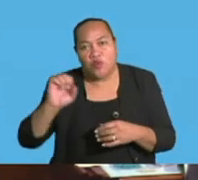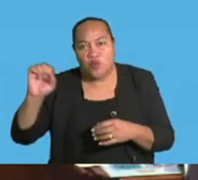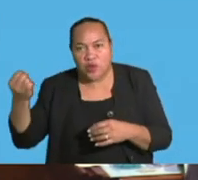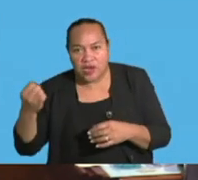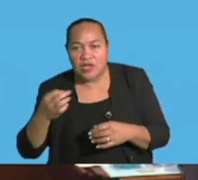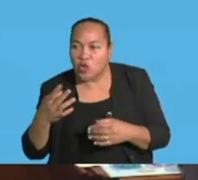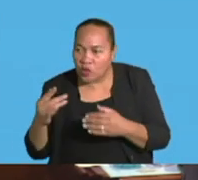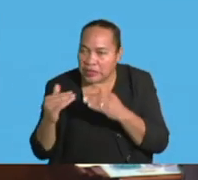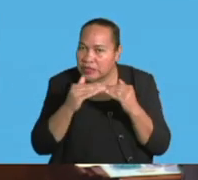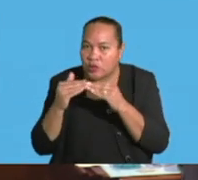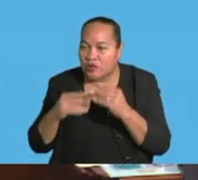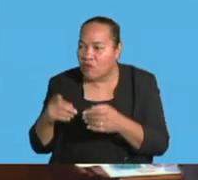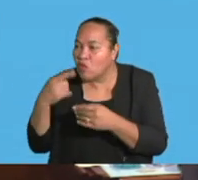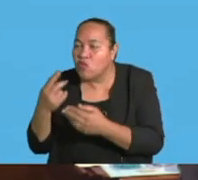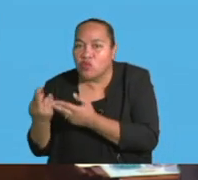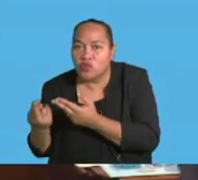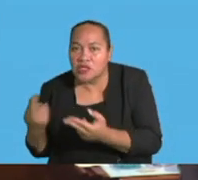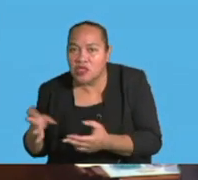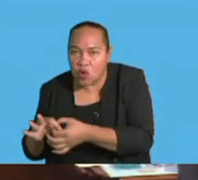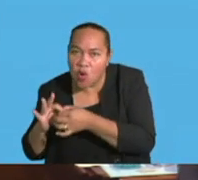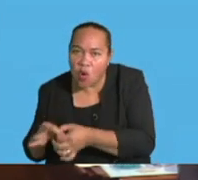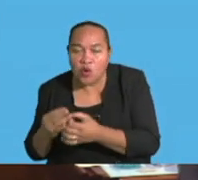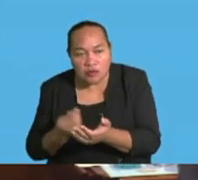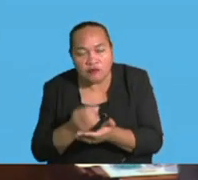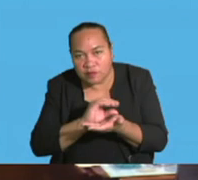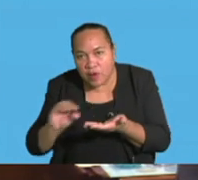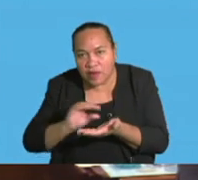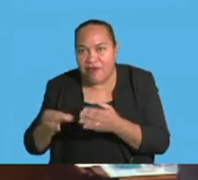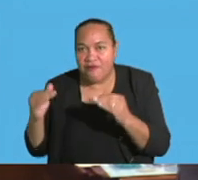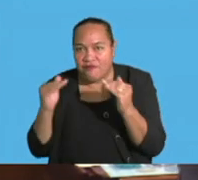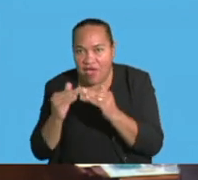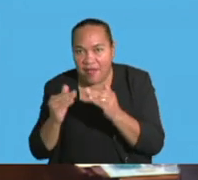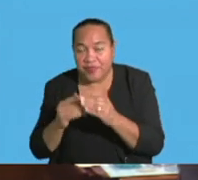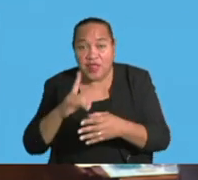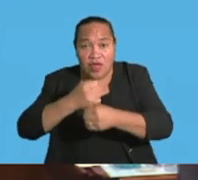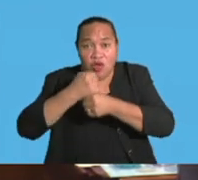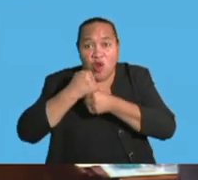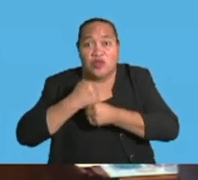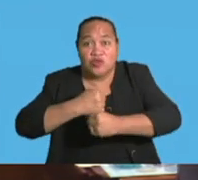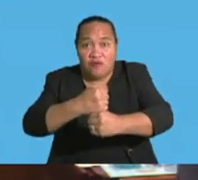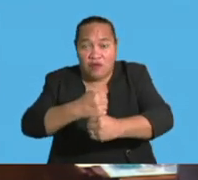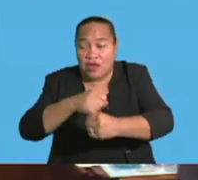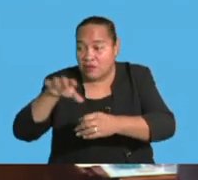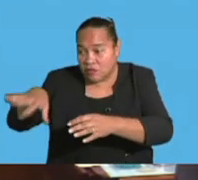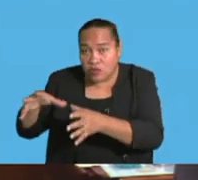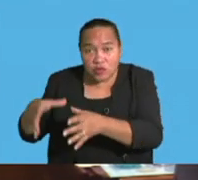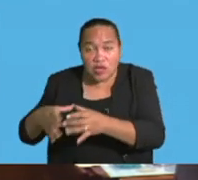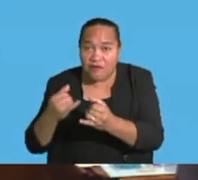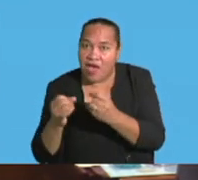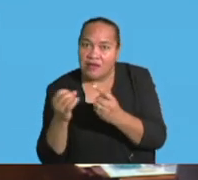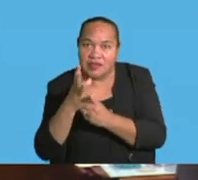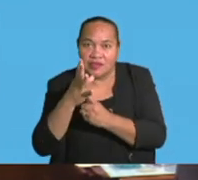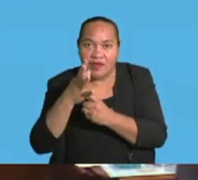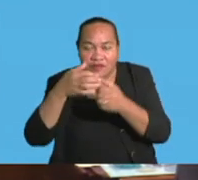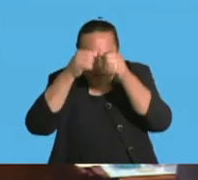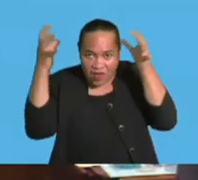owners, all for the greater good of the nation. The Doloi Suba Forest Park is becoming an iconic landmark for Fiji from